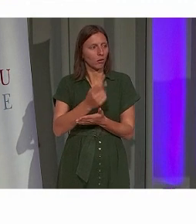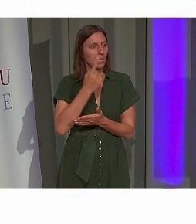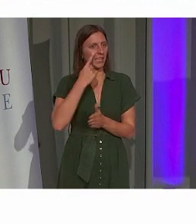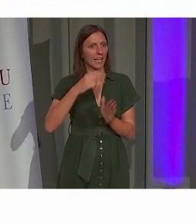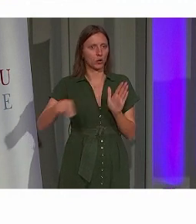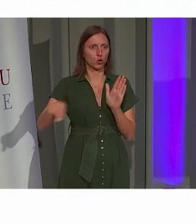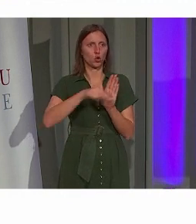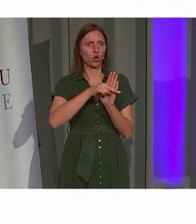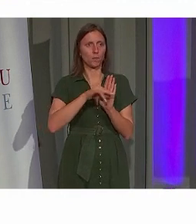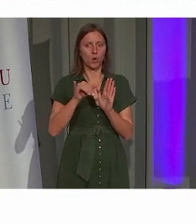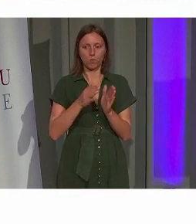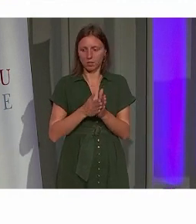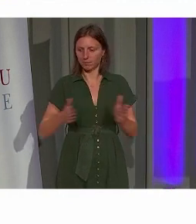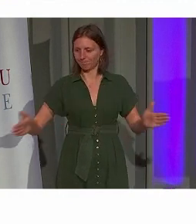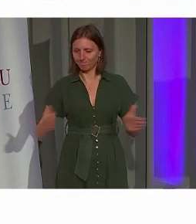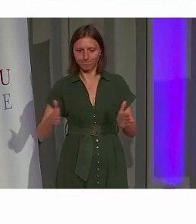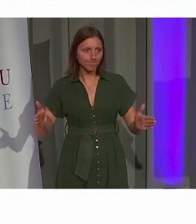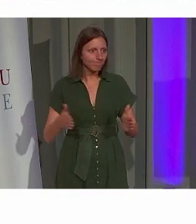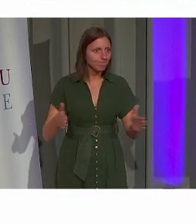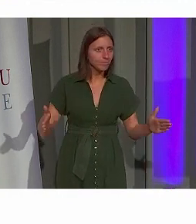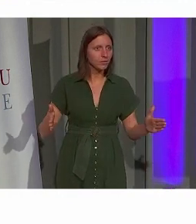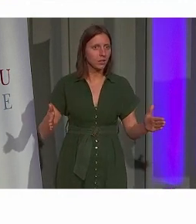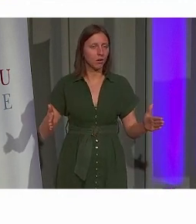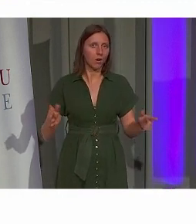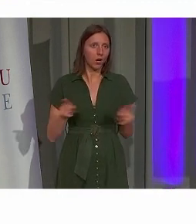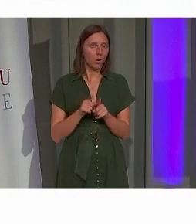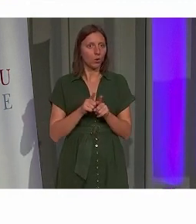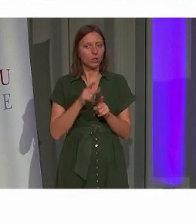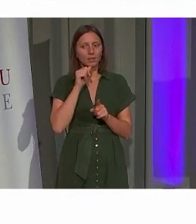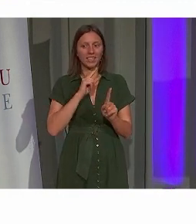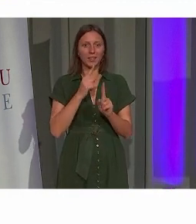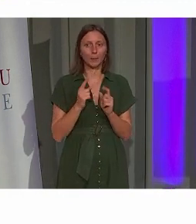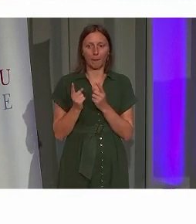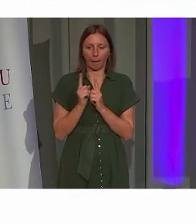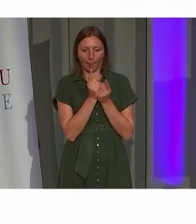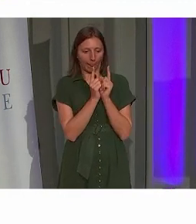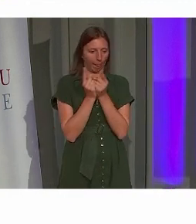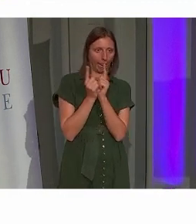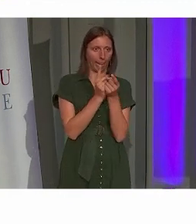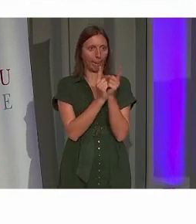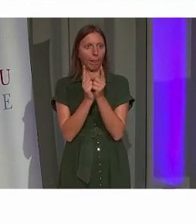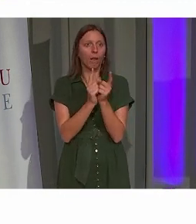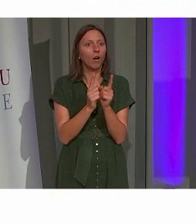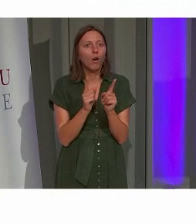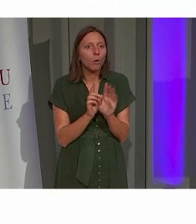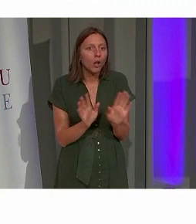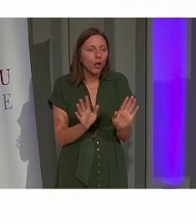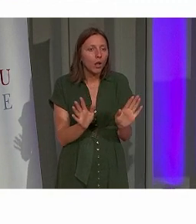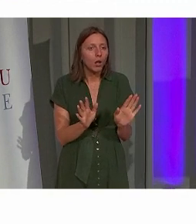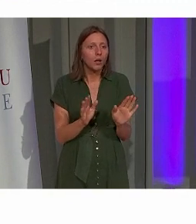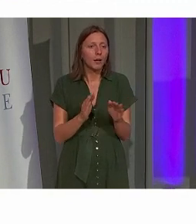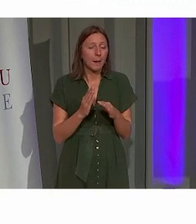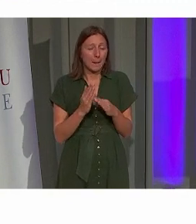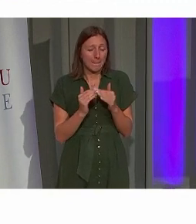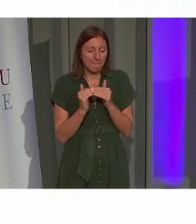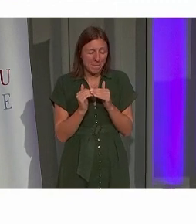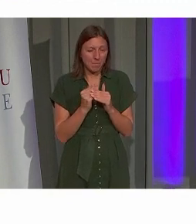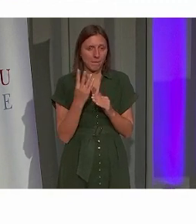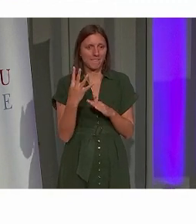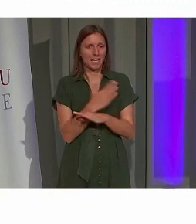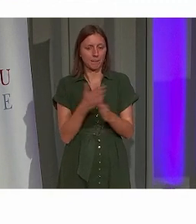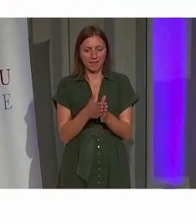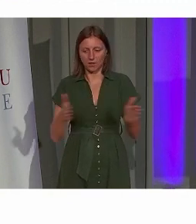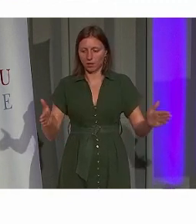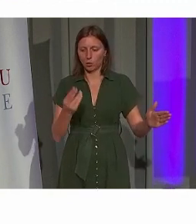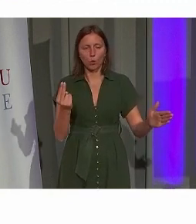than 2,000 people and foot who walk by in this area. So